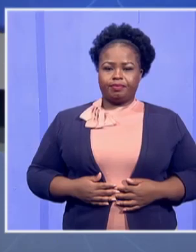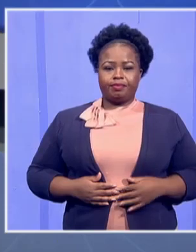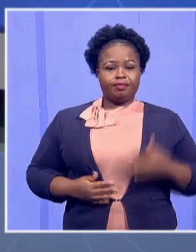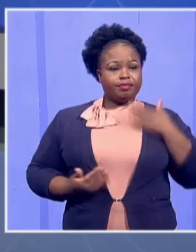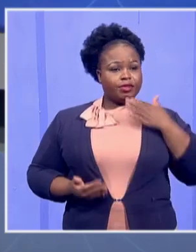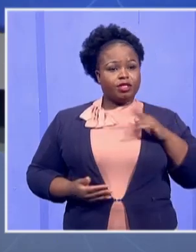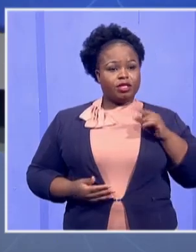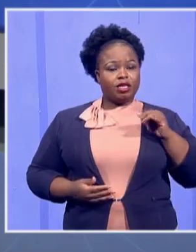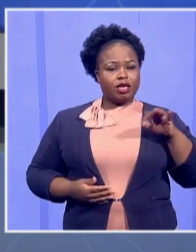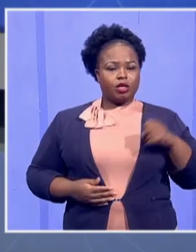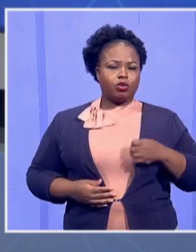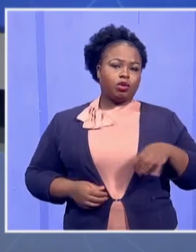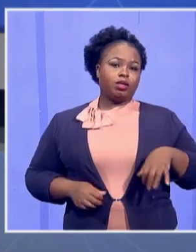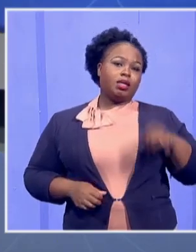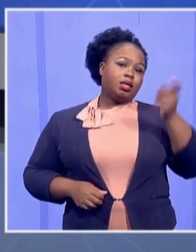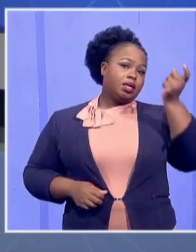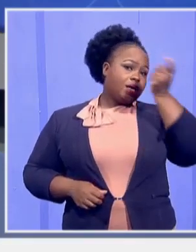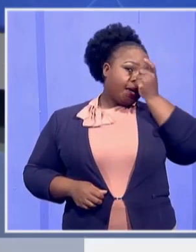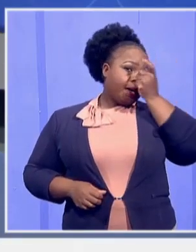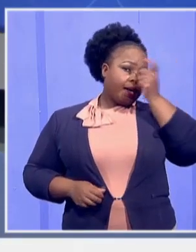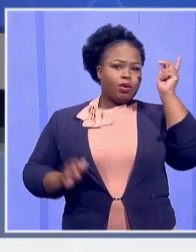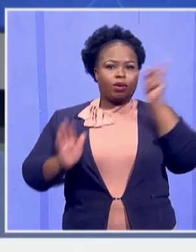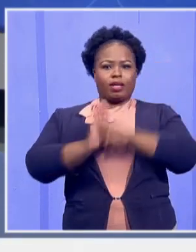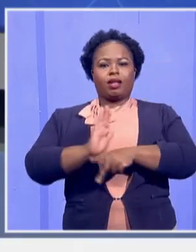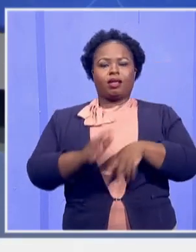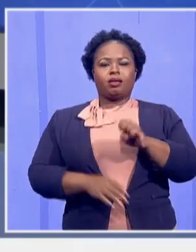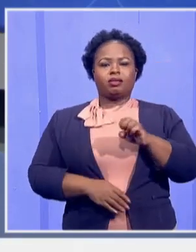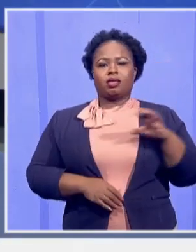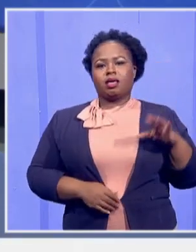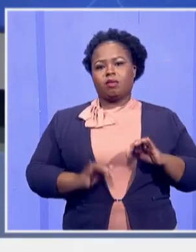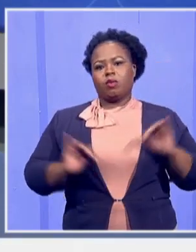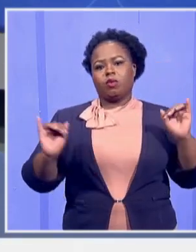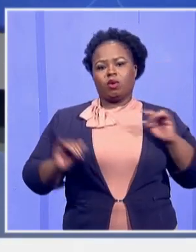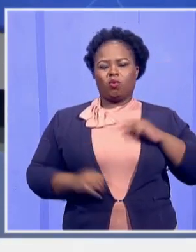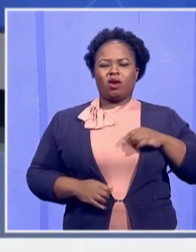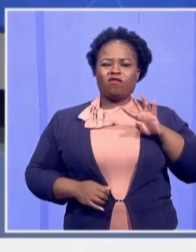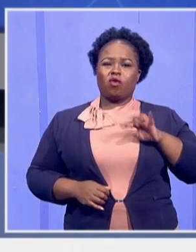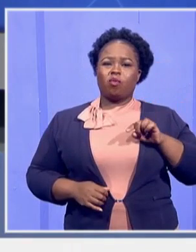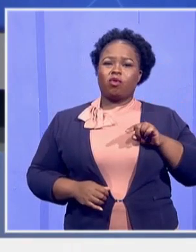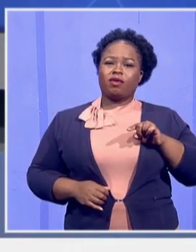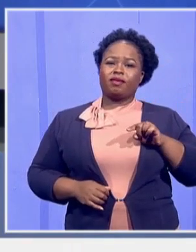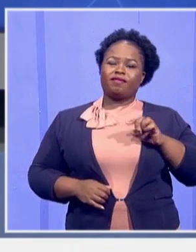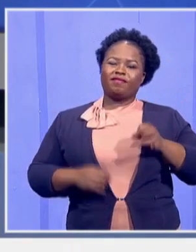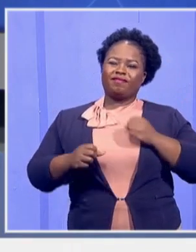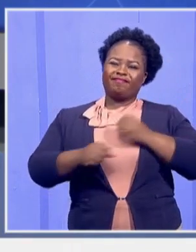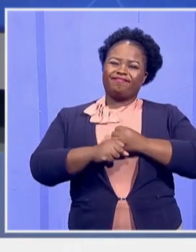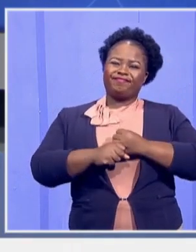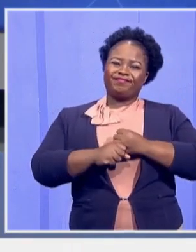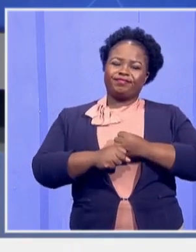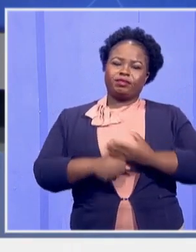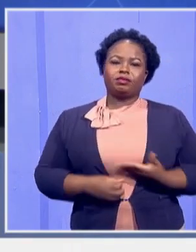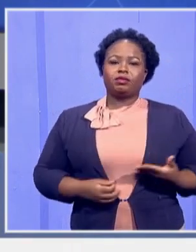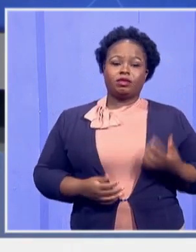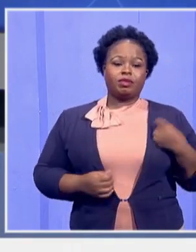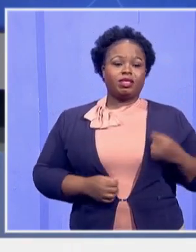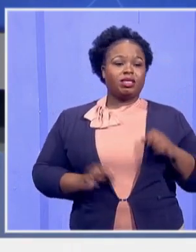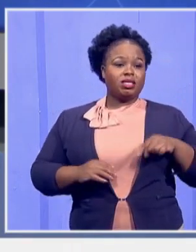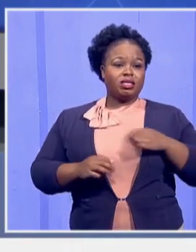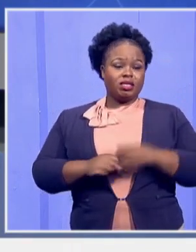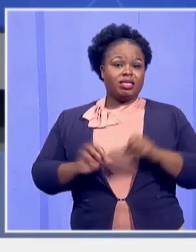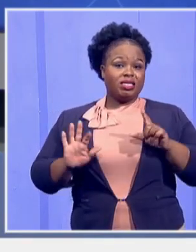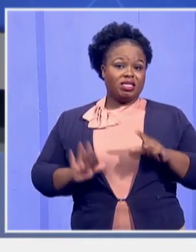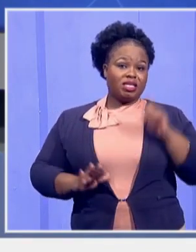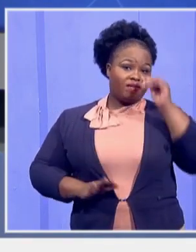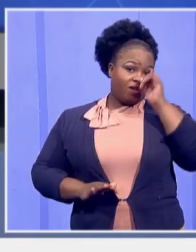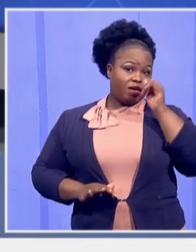And rhino poaching is on the rise once again in the Eastern Cape after a 4.5-year lull. Just this year, 7 rhino have been poached